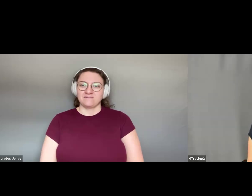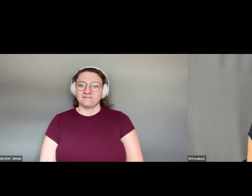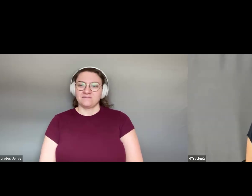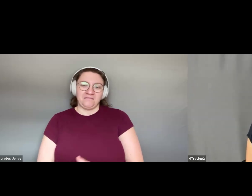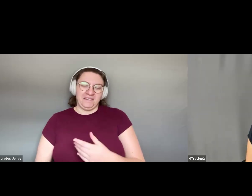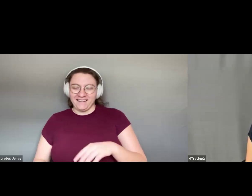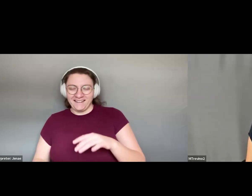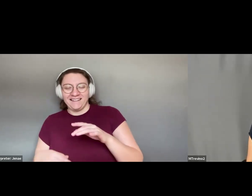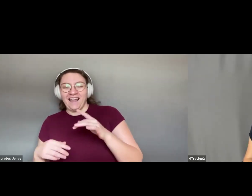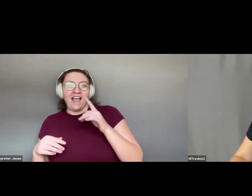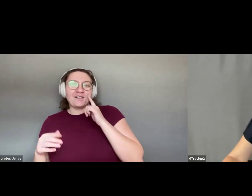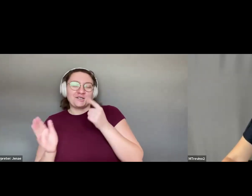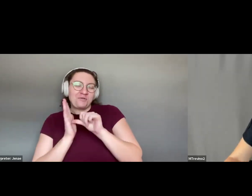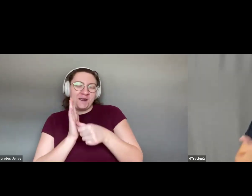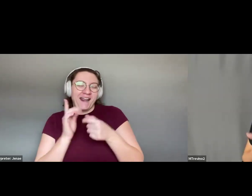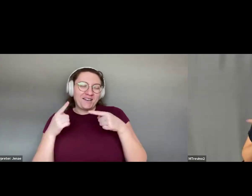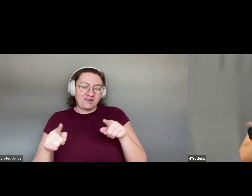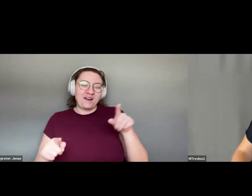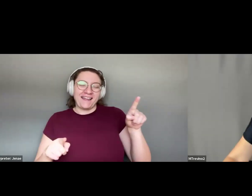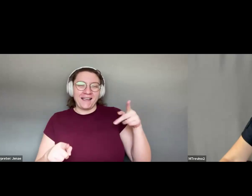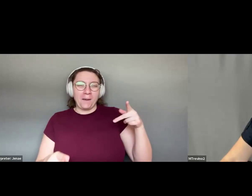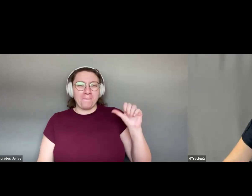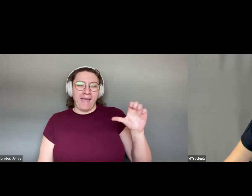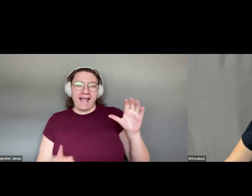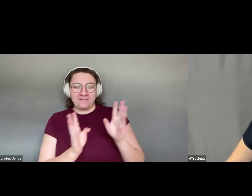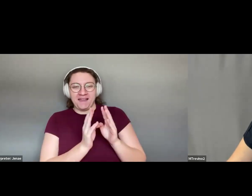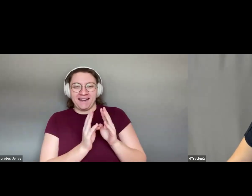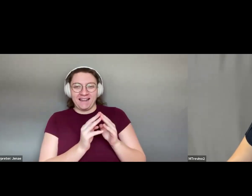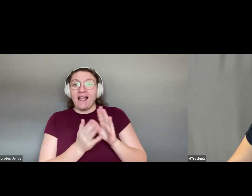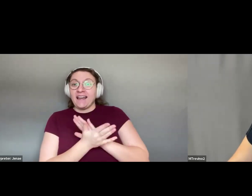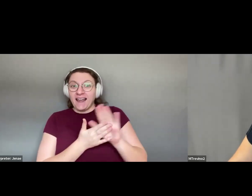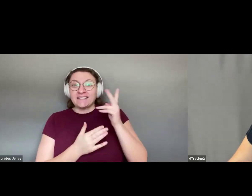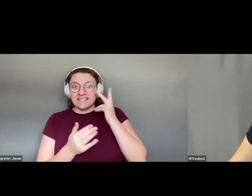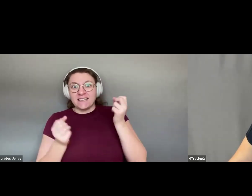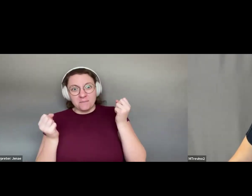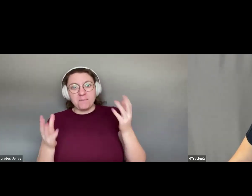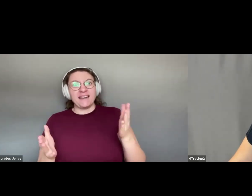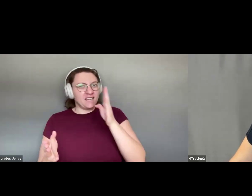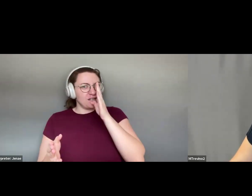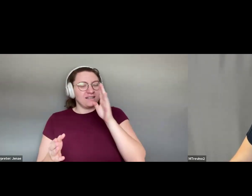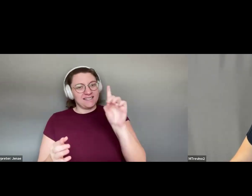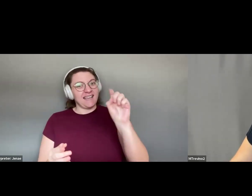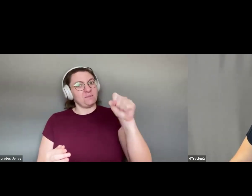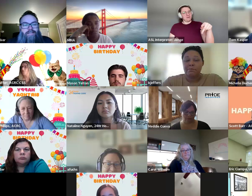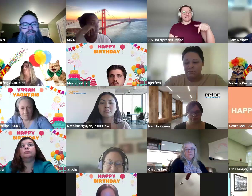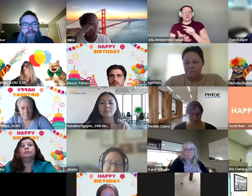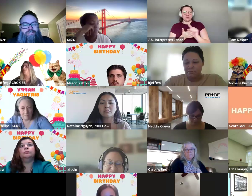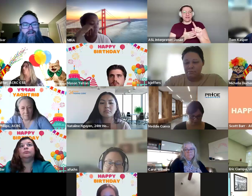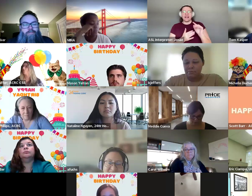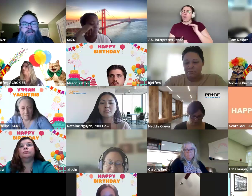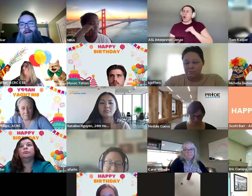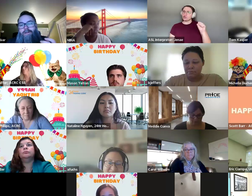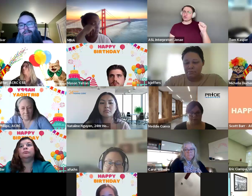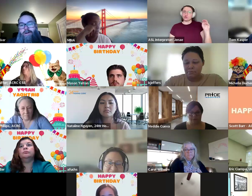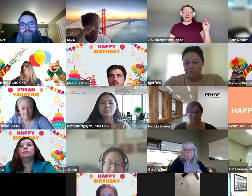yesterday during our PAC meeting, that it's so cool to recognize so many direct support professionals this week. I think our social media person, Thalia, did a